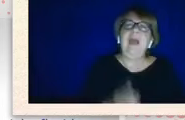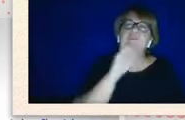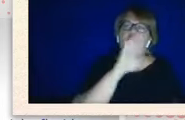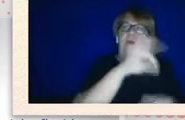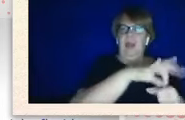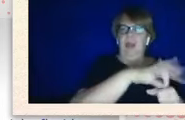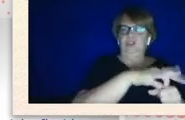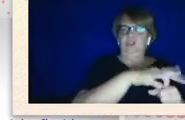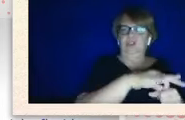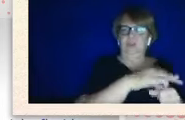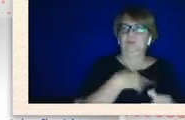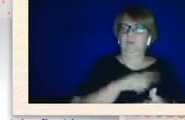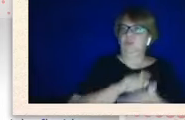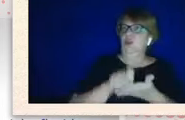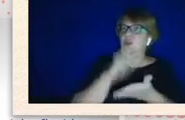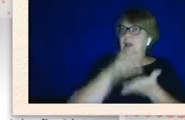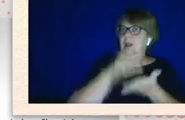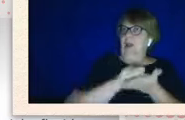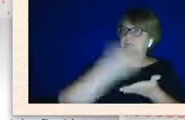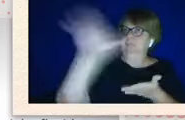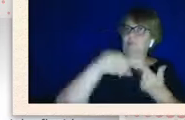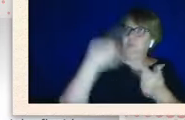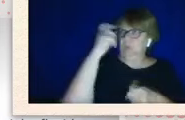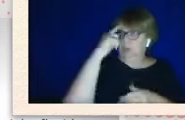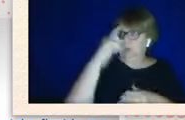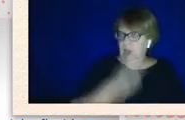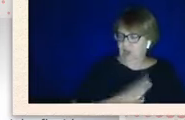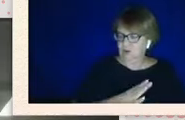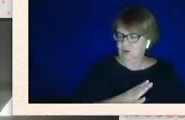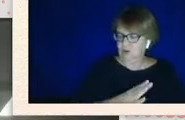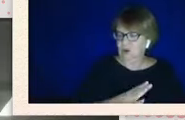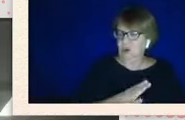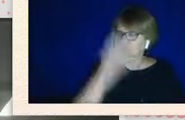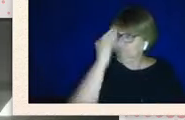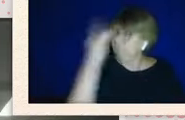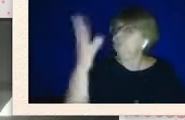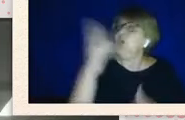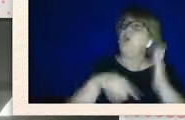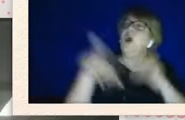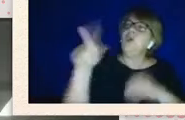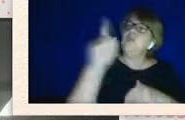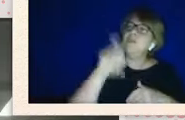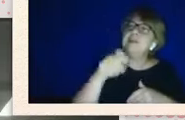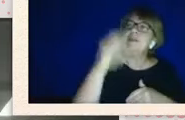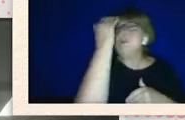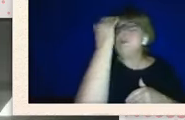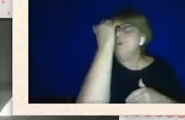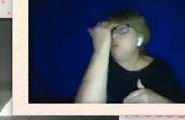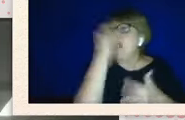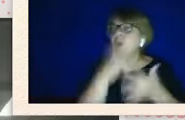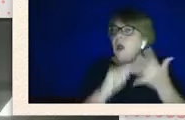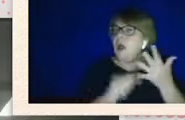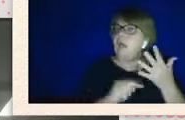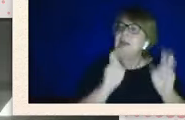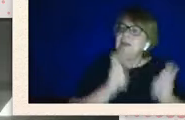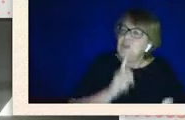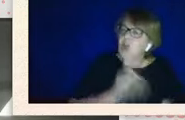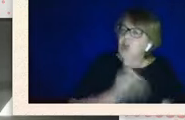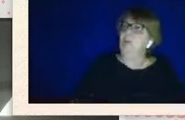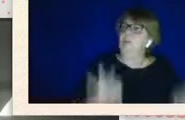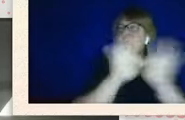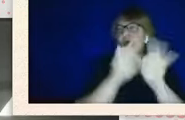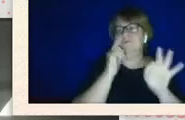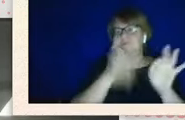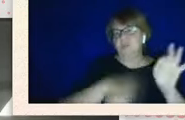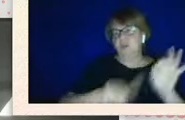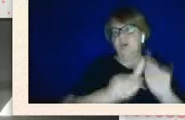to the governor, like Tony and Jay told you, telling him what he needs to be aware of and what issues are important to people with disabilities in the state